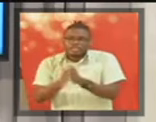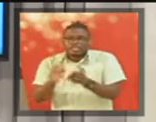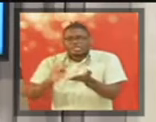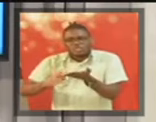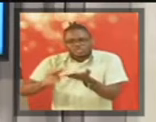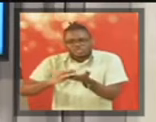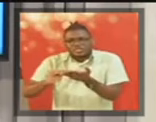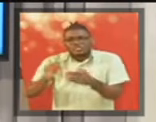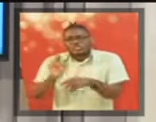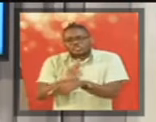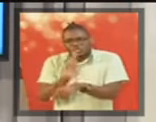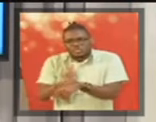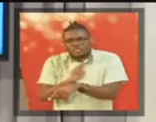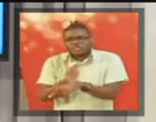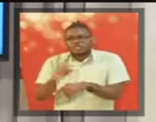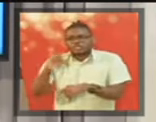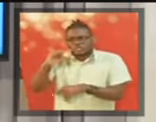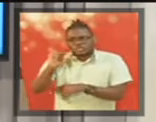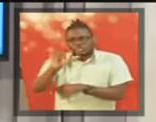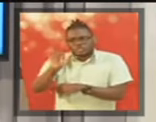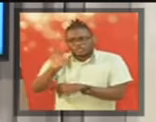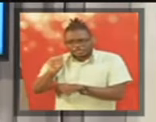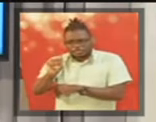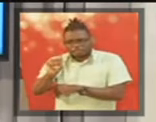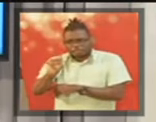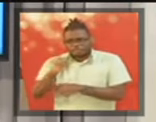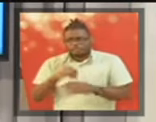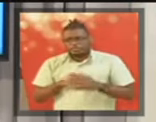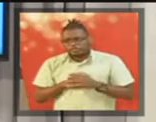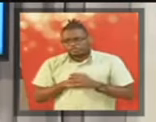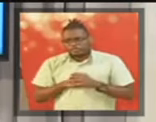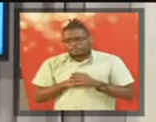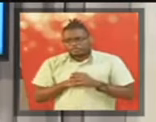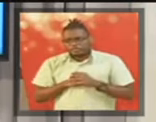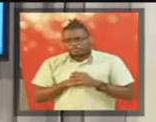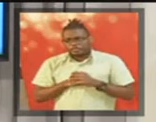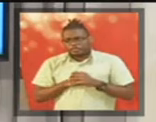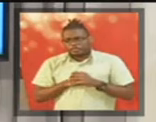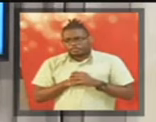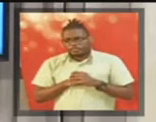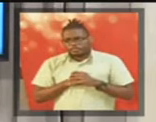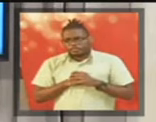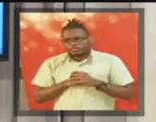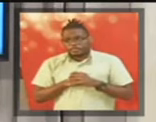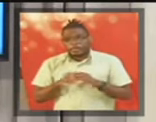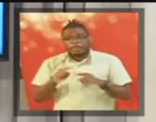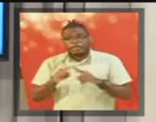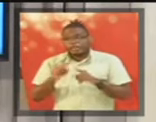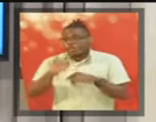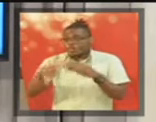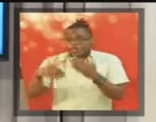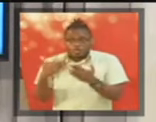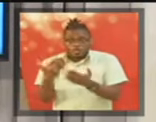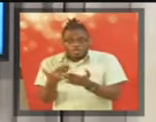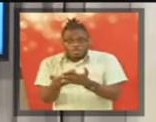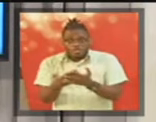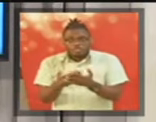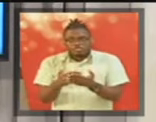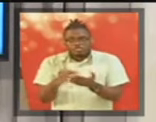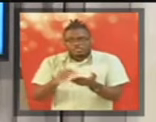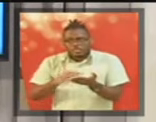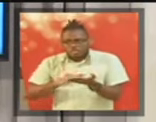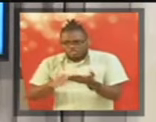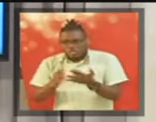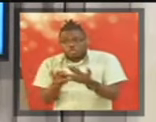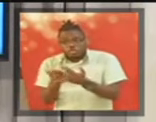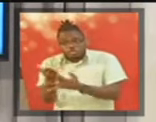addition to having the exemption request from the surfing individuals, but all the exemptions don't come through my office. However, I have